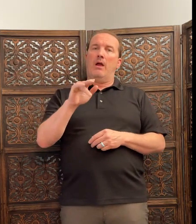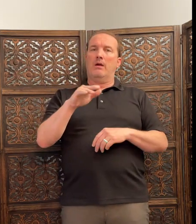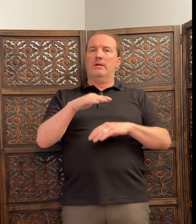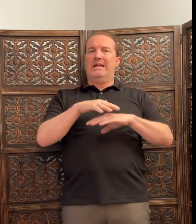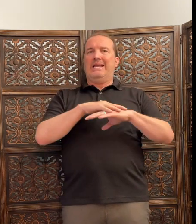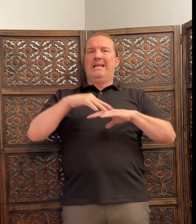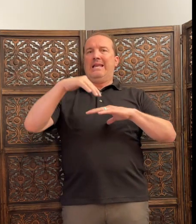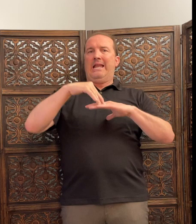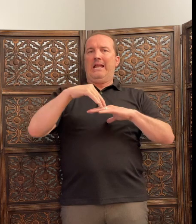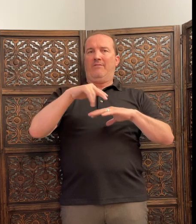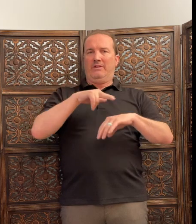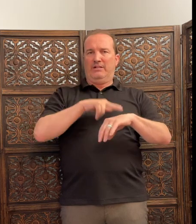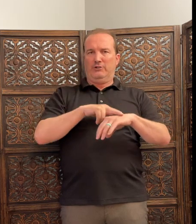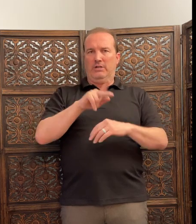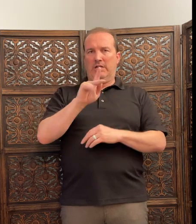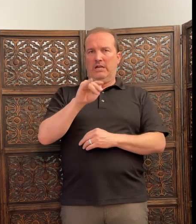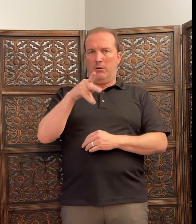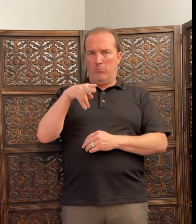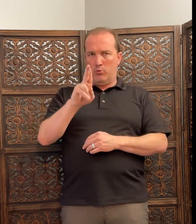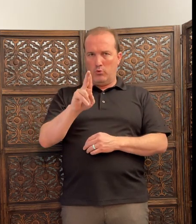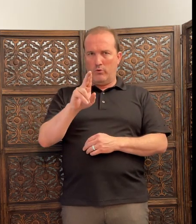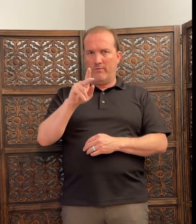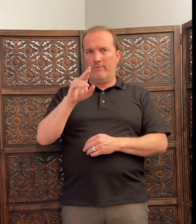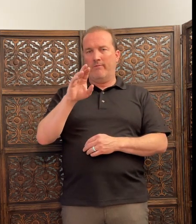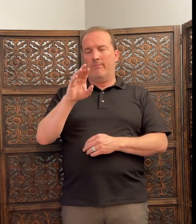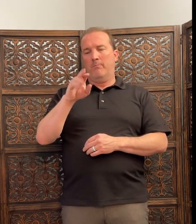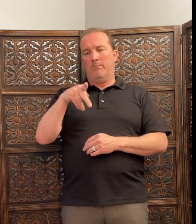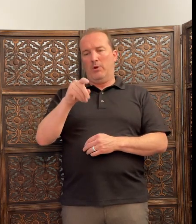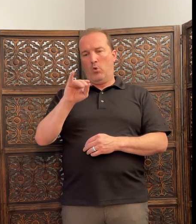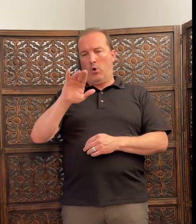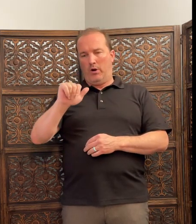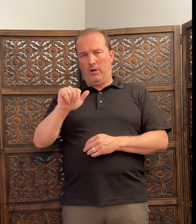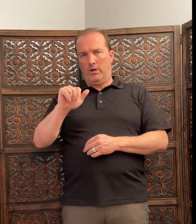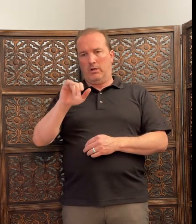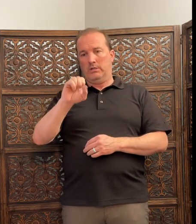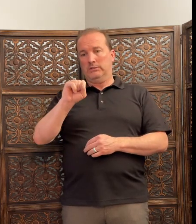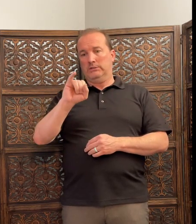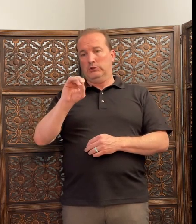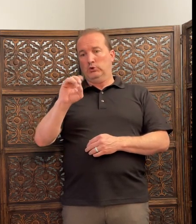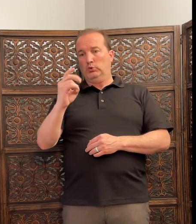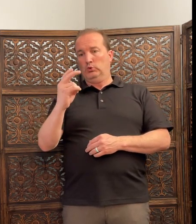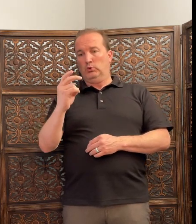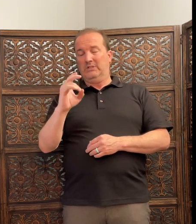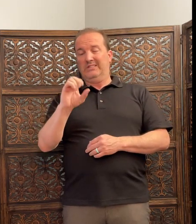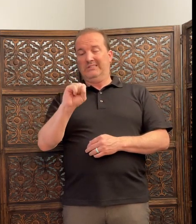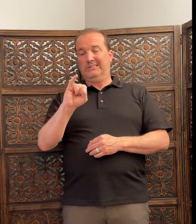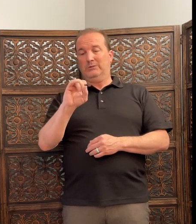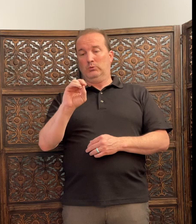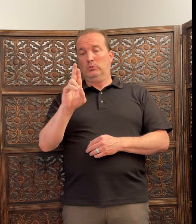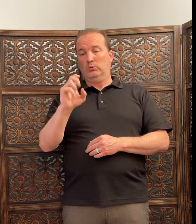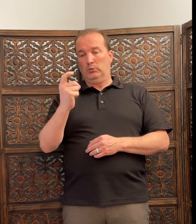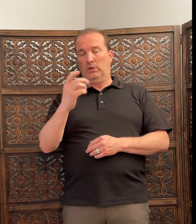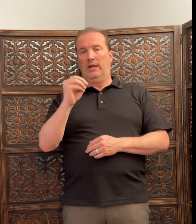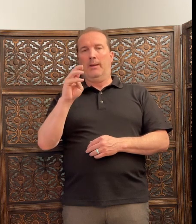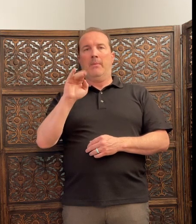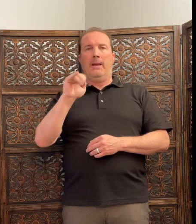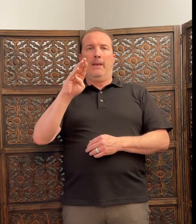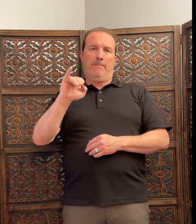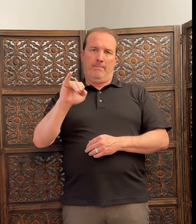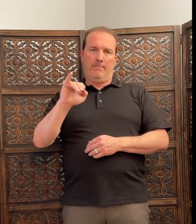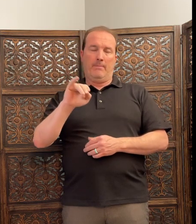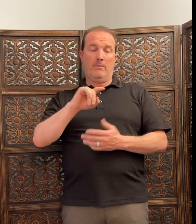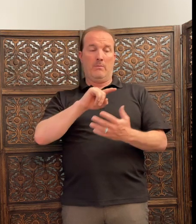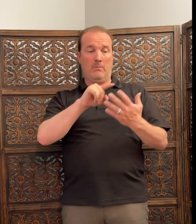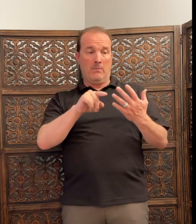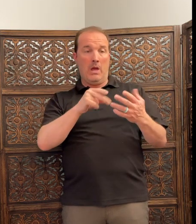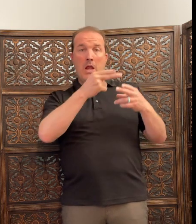for by the native nations, including the Kickapoo, Peoria, Sioux, and Miami. I want you to take a moment to reflect